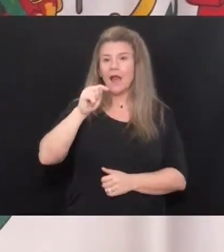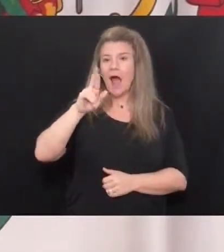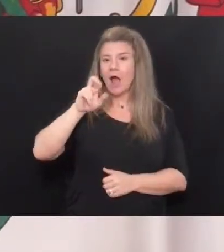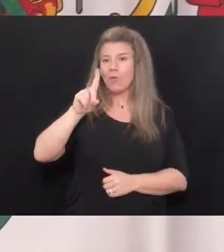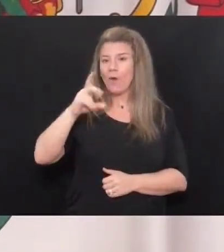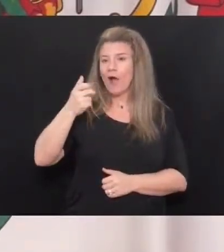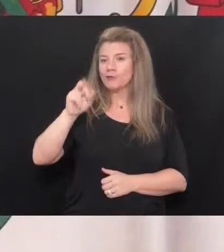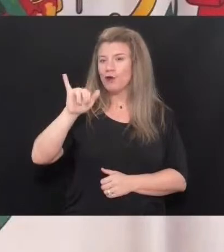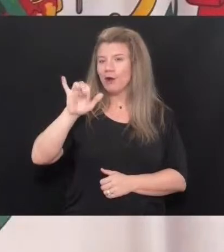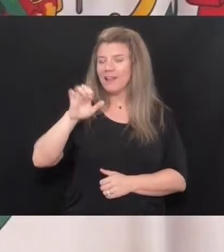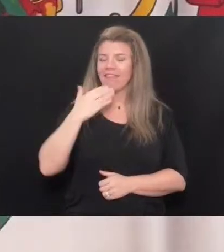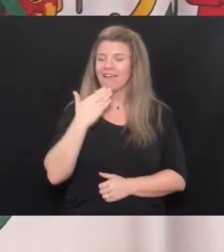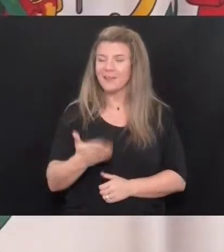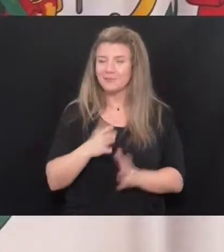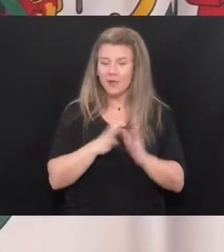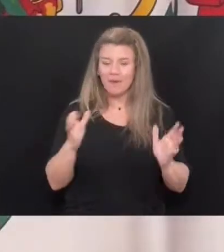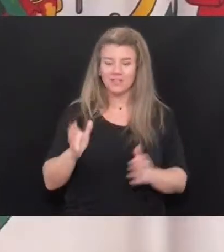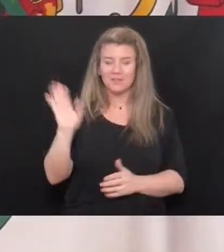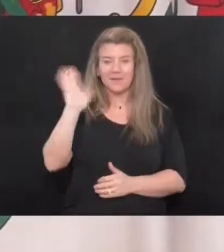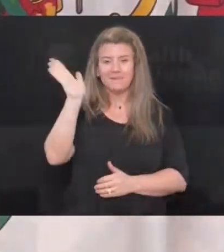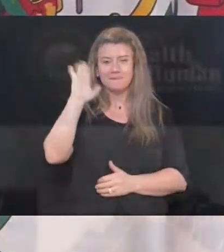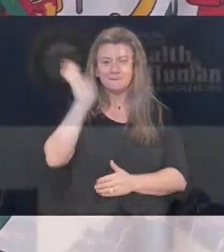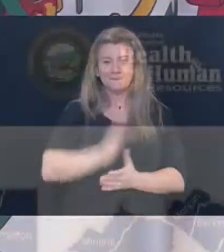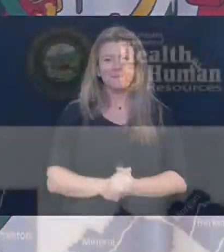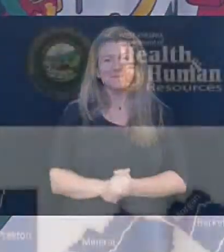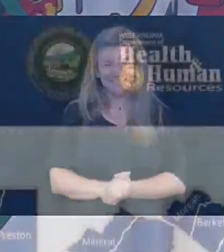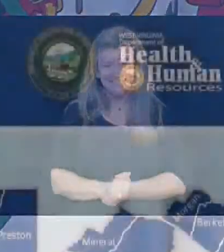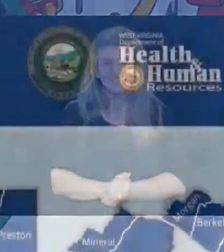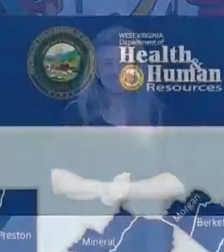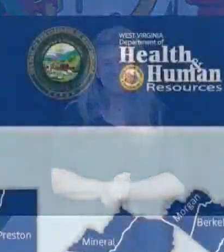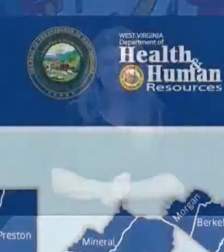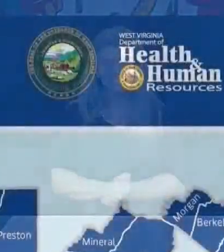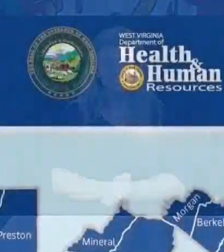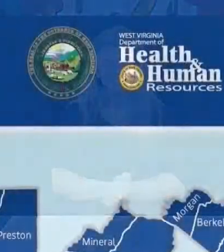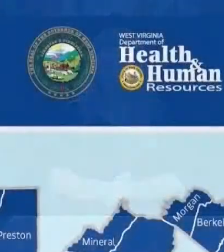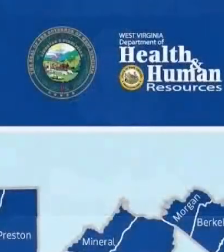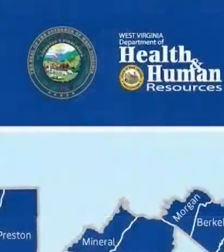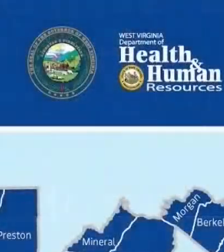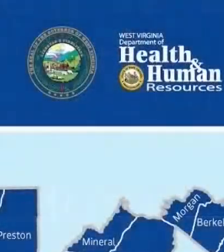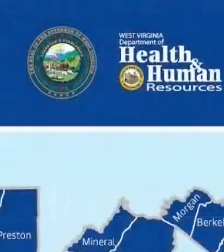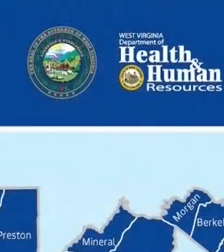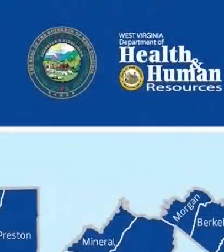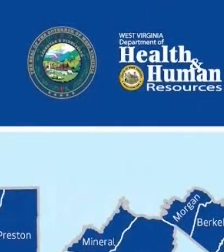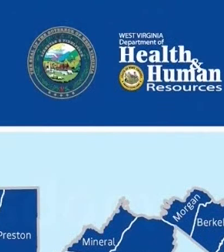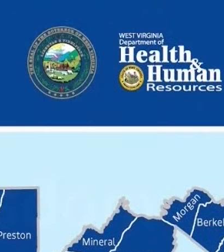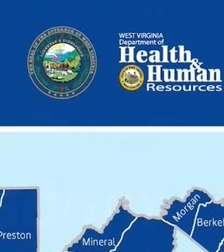All right, thank y'all. She waves bye to you. All right.